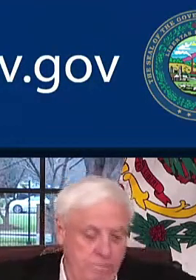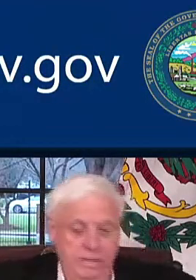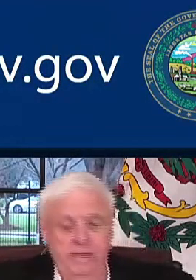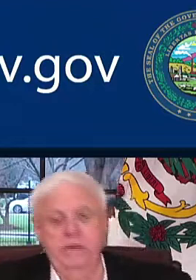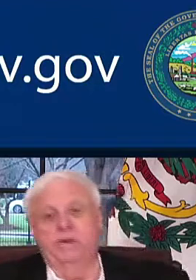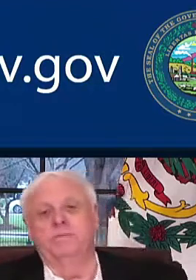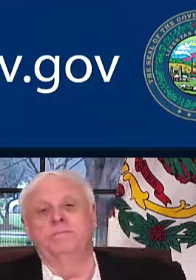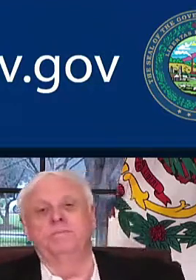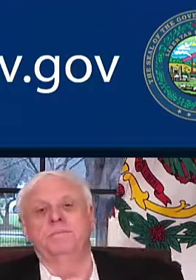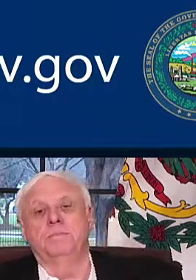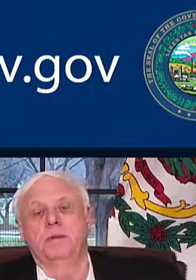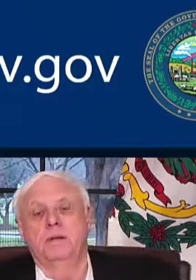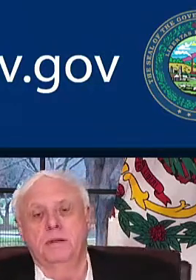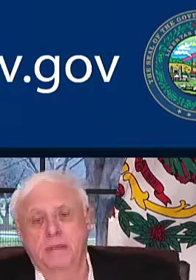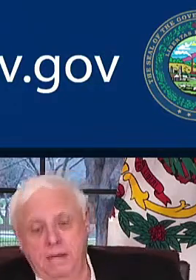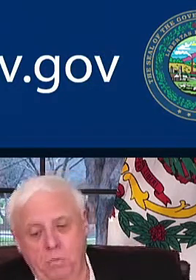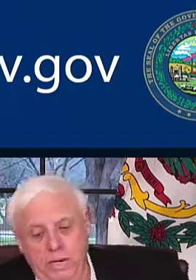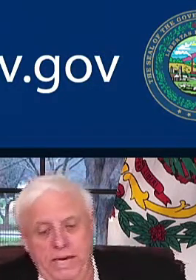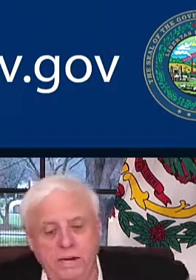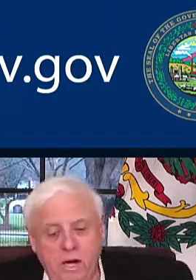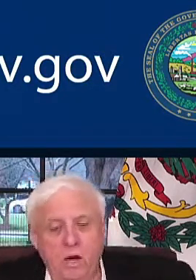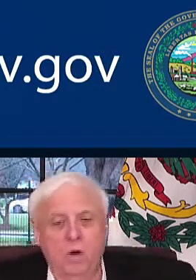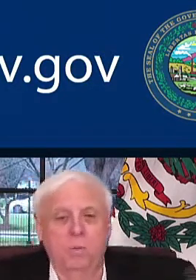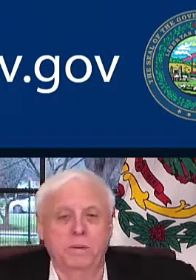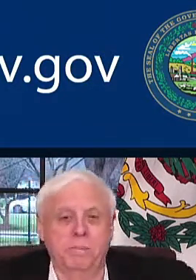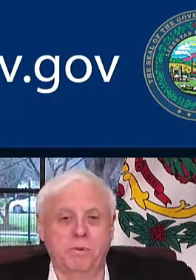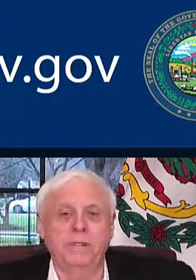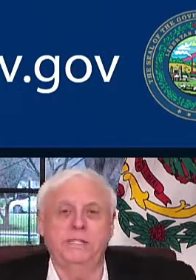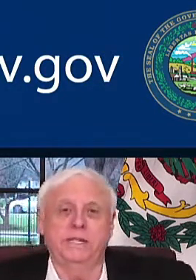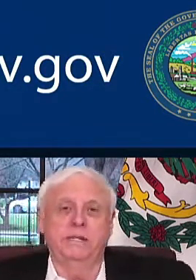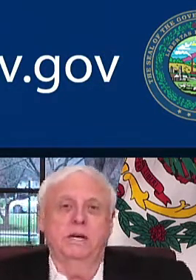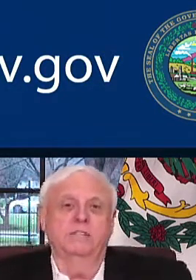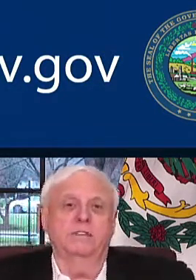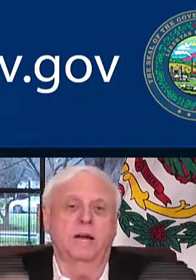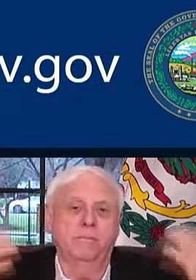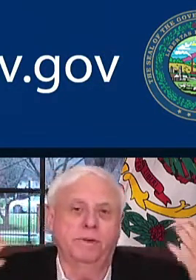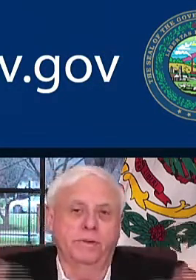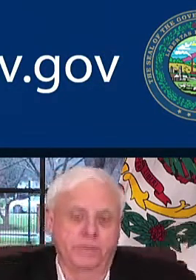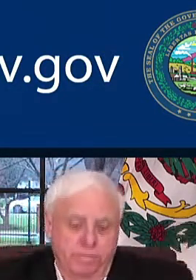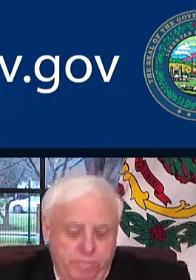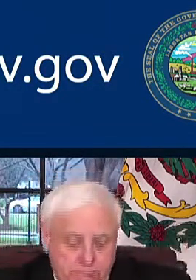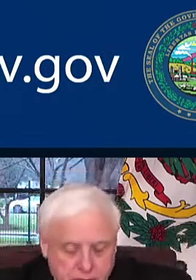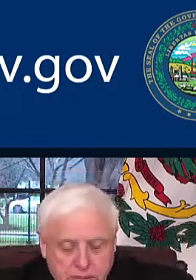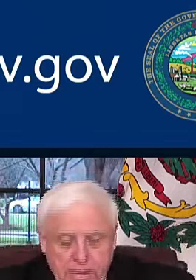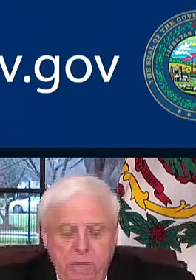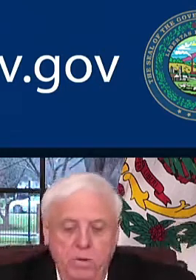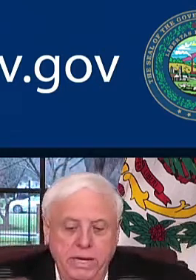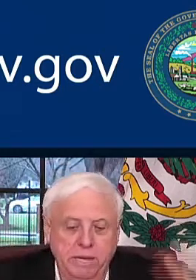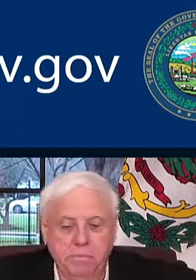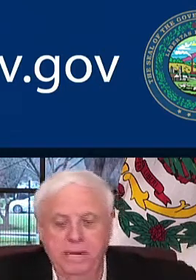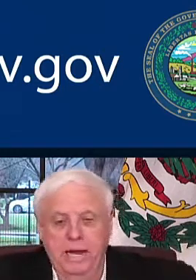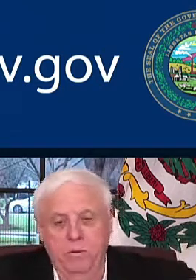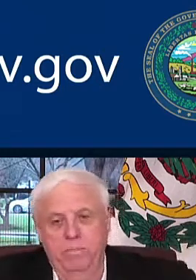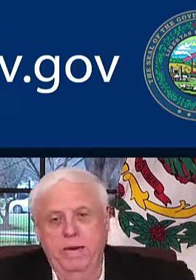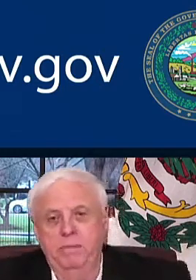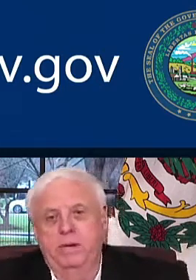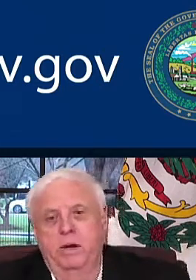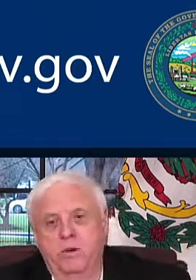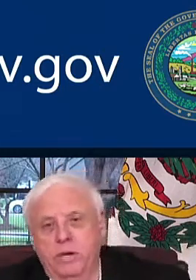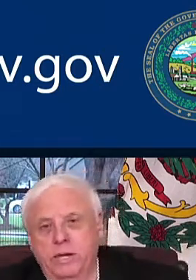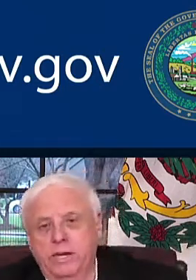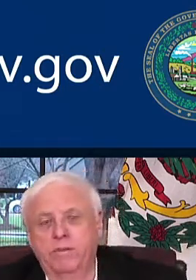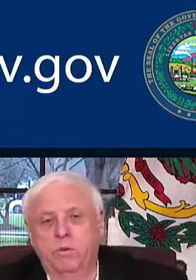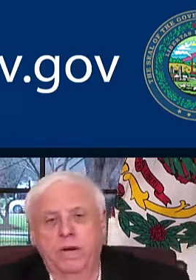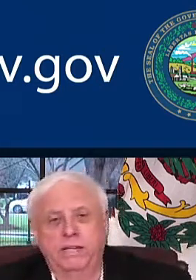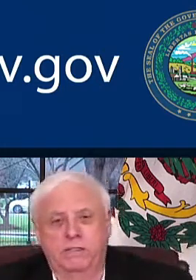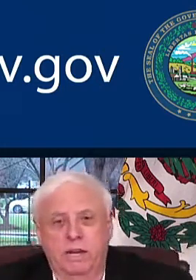If we hadn't been here and we hadn't all been preaching nonstop to you, and we hadn't been out with Baby